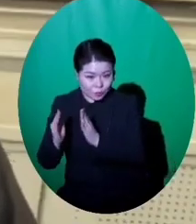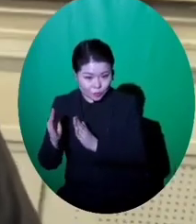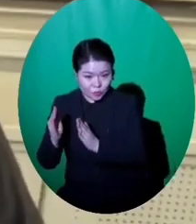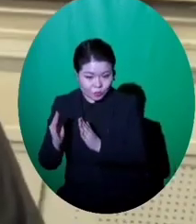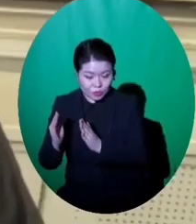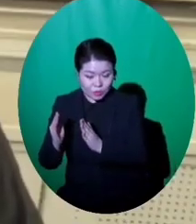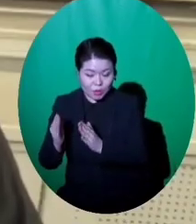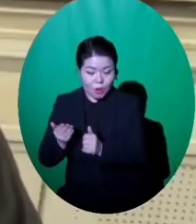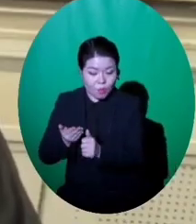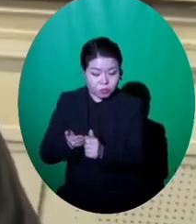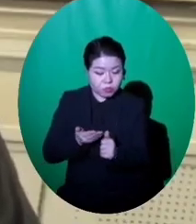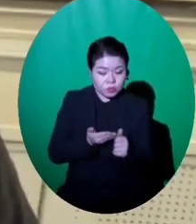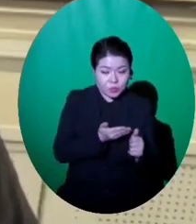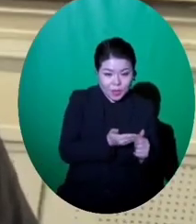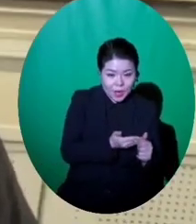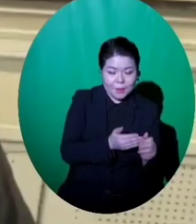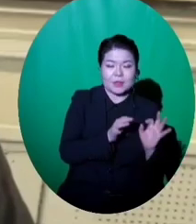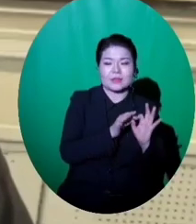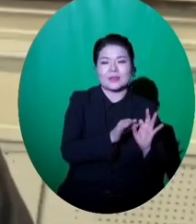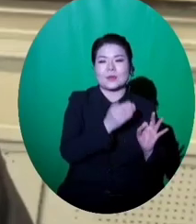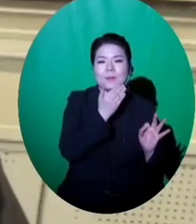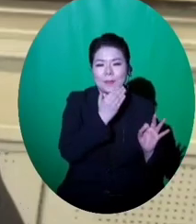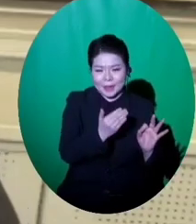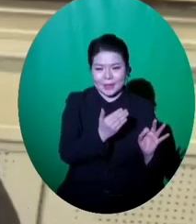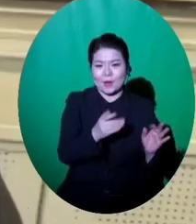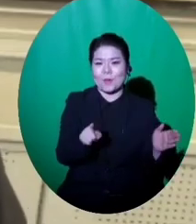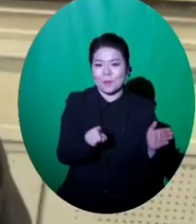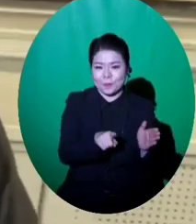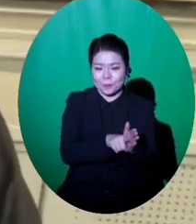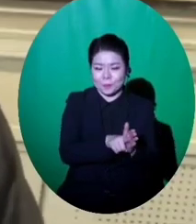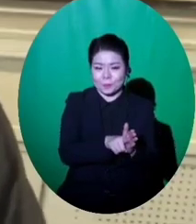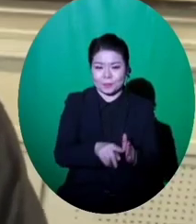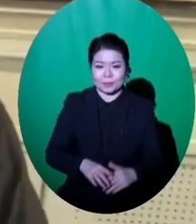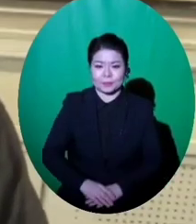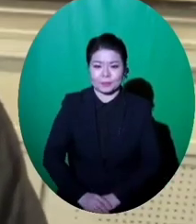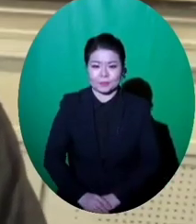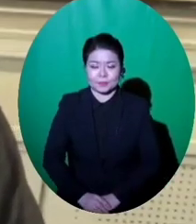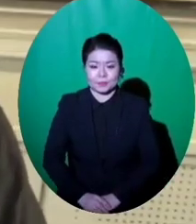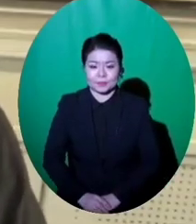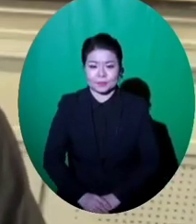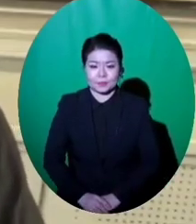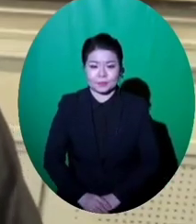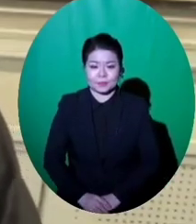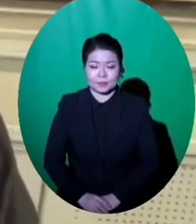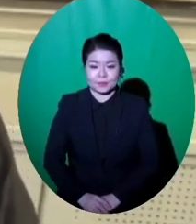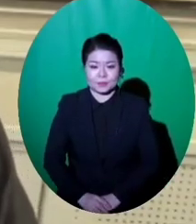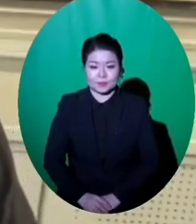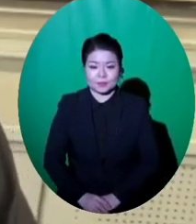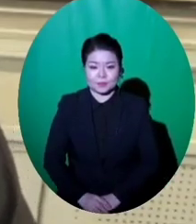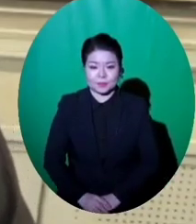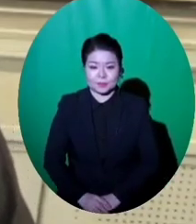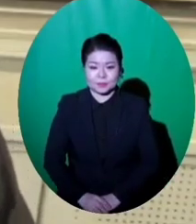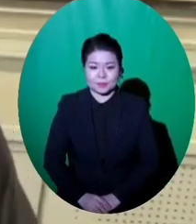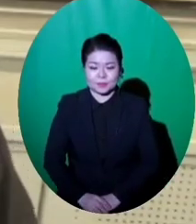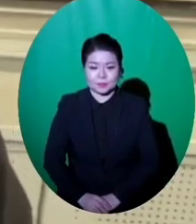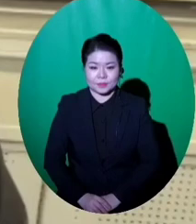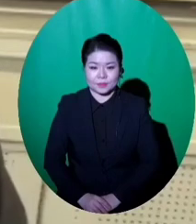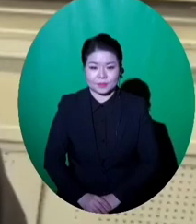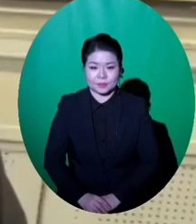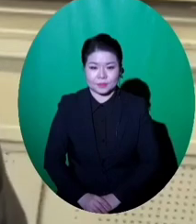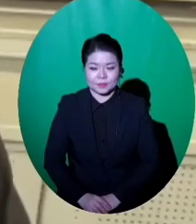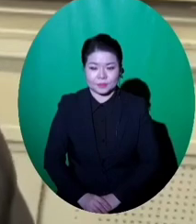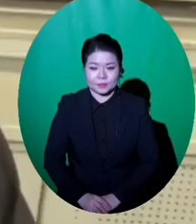Taeyoon, thank you for mentioning the need to support domestic workers, the people at the bottom, and